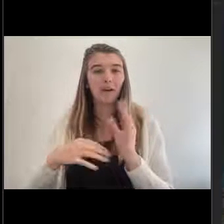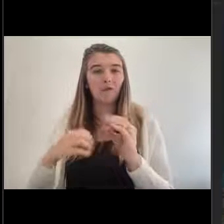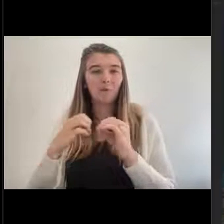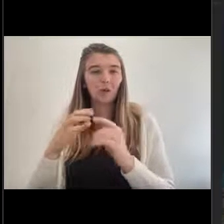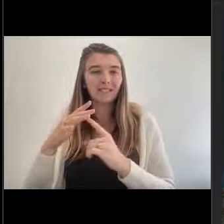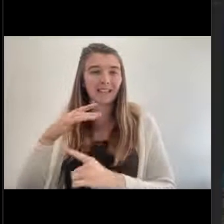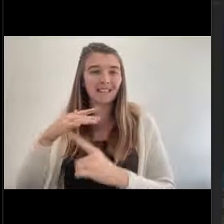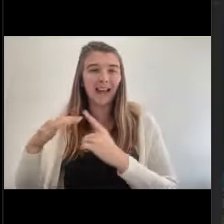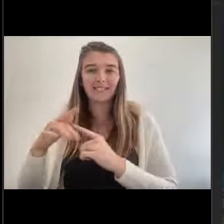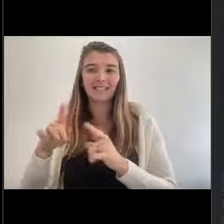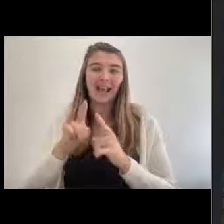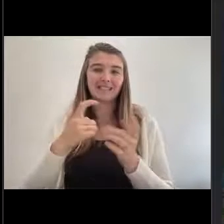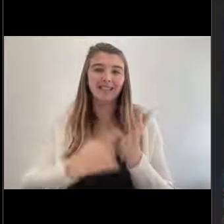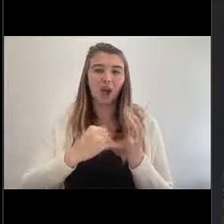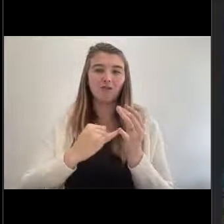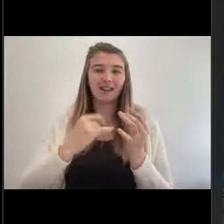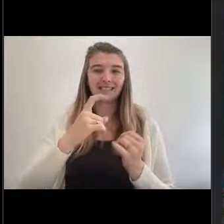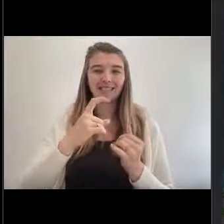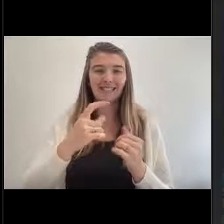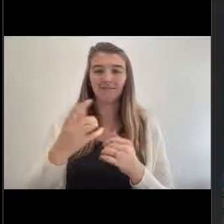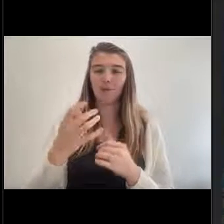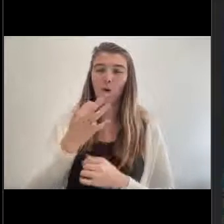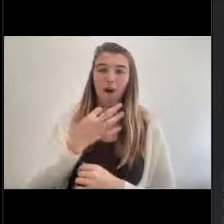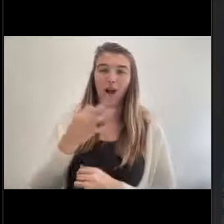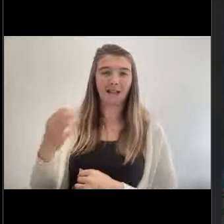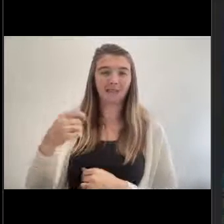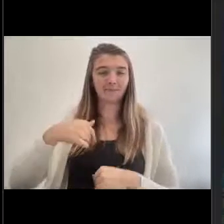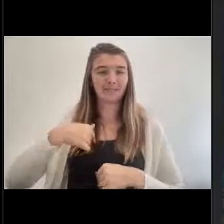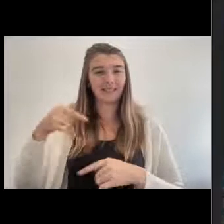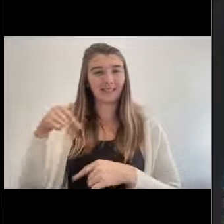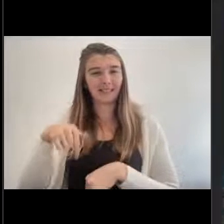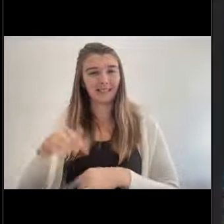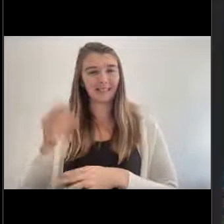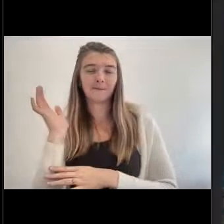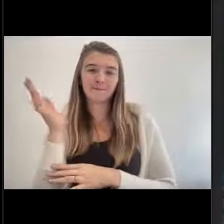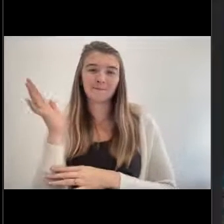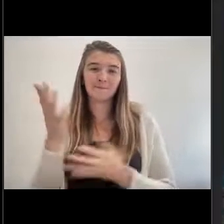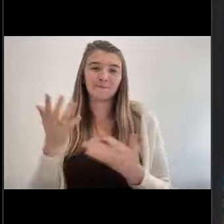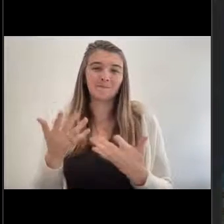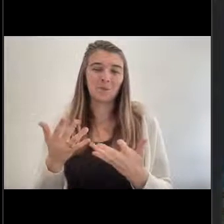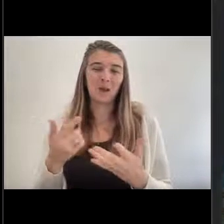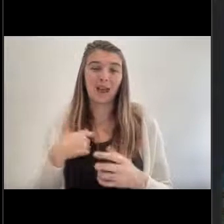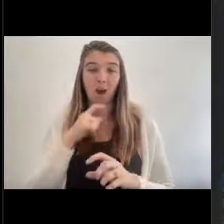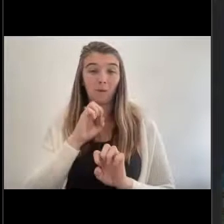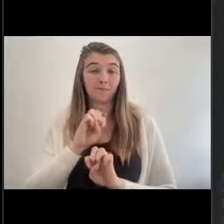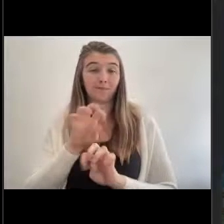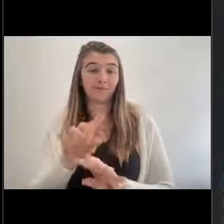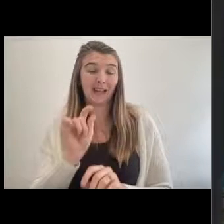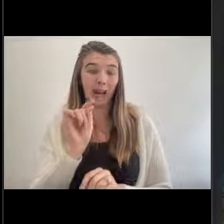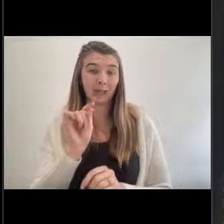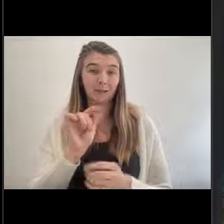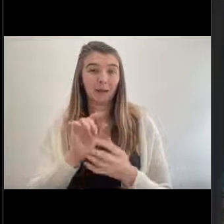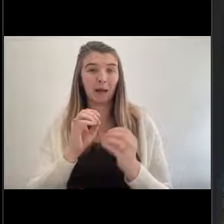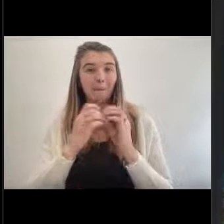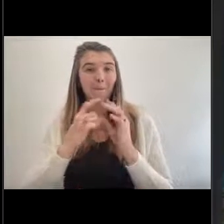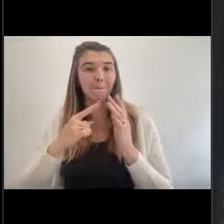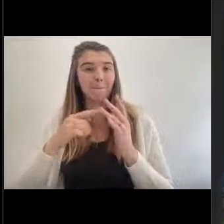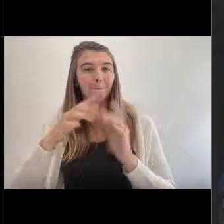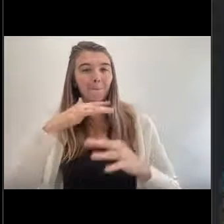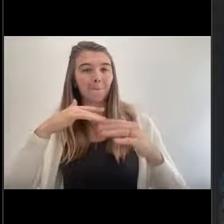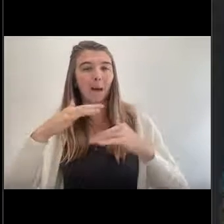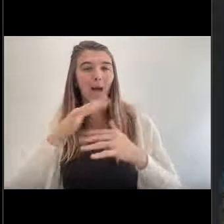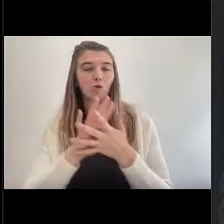Royal Society of Chemistry for asking me to speak here today. I'm going to tell you a little bit about biodegradation and microbial community dynamics